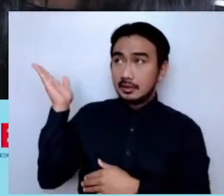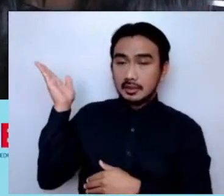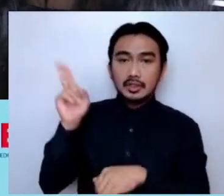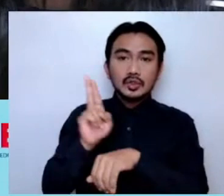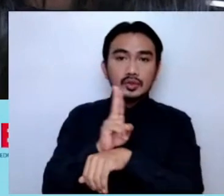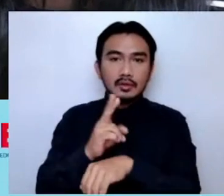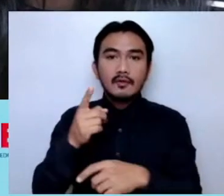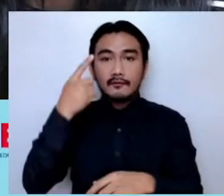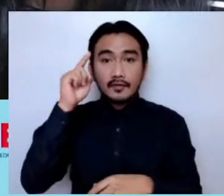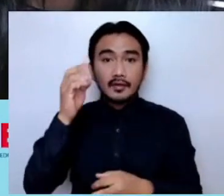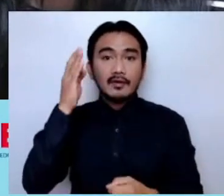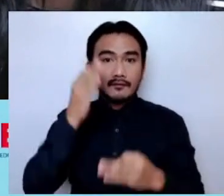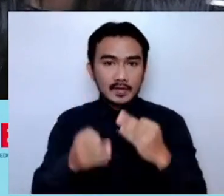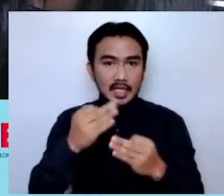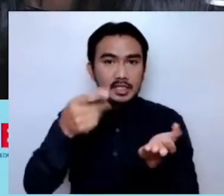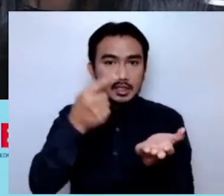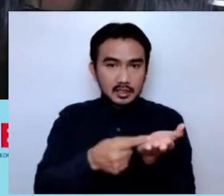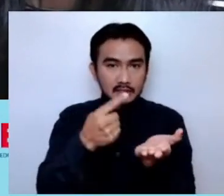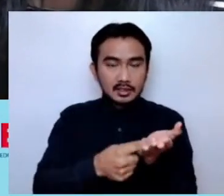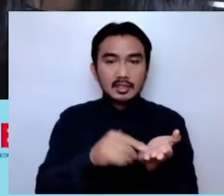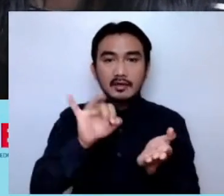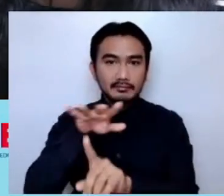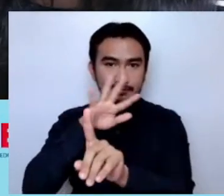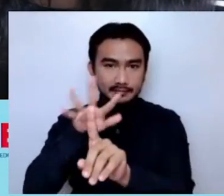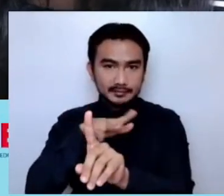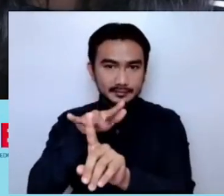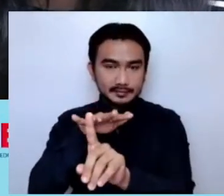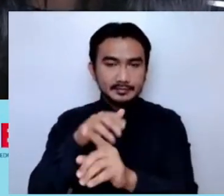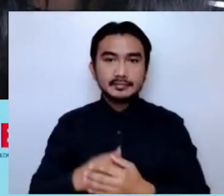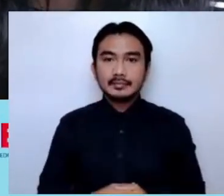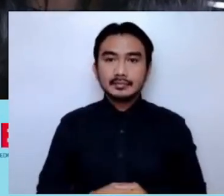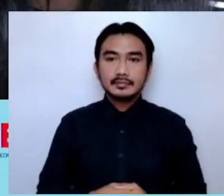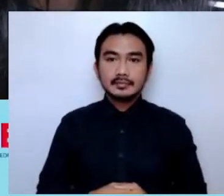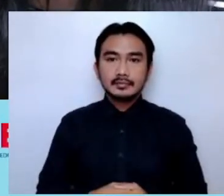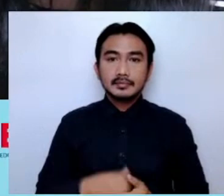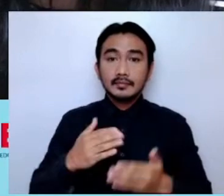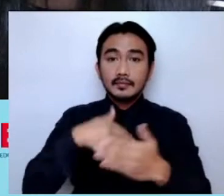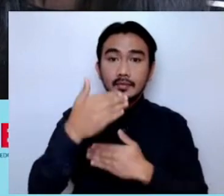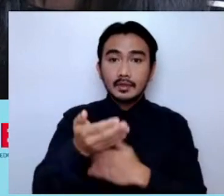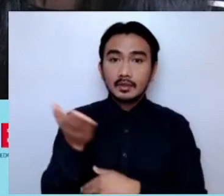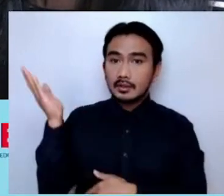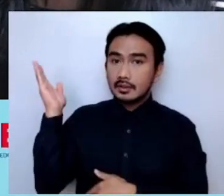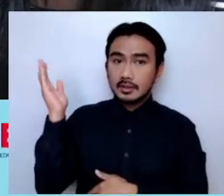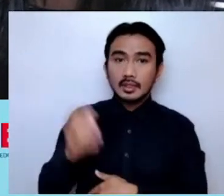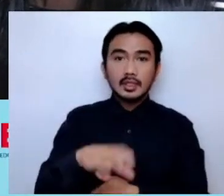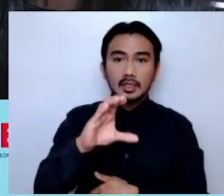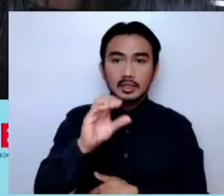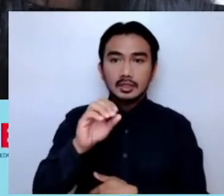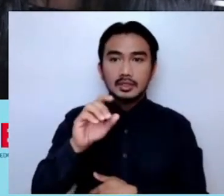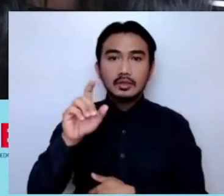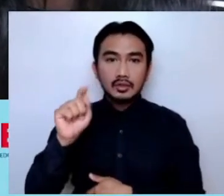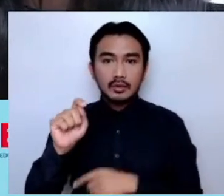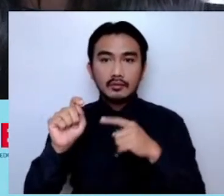form in case there is only one observer. Next, you have here the COT Inter-Observer Agreement